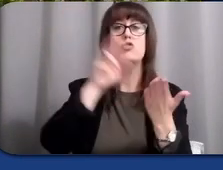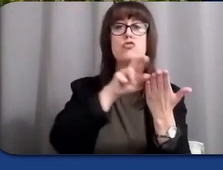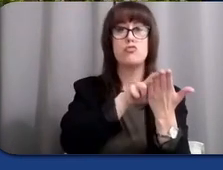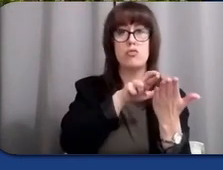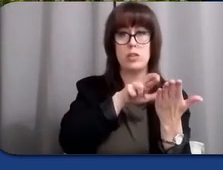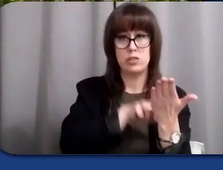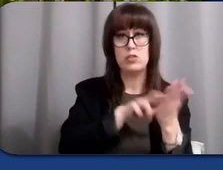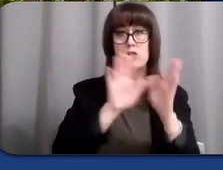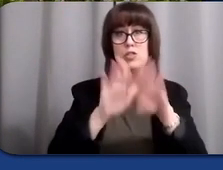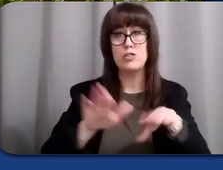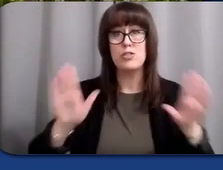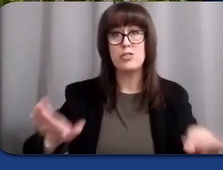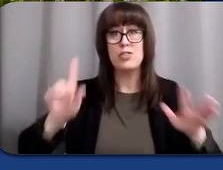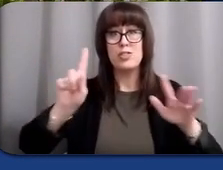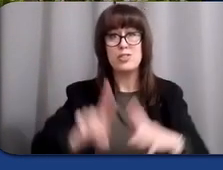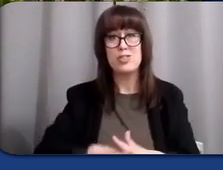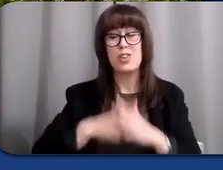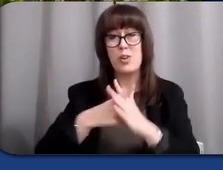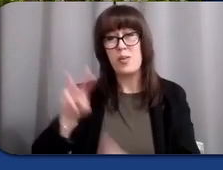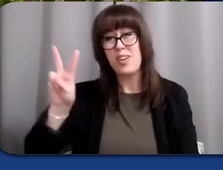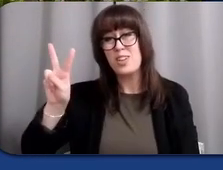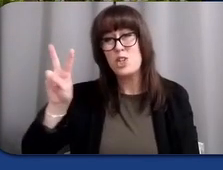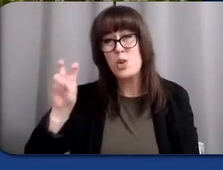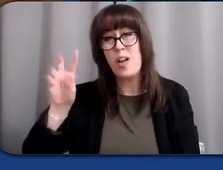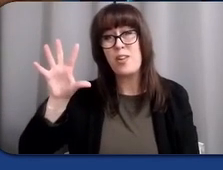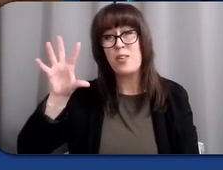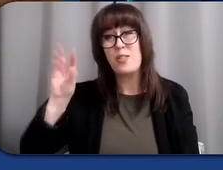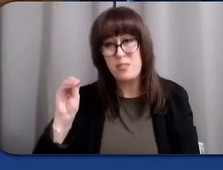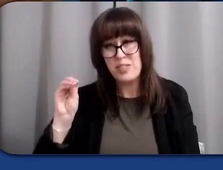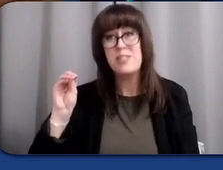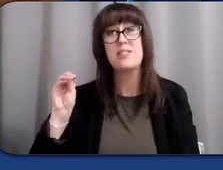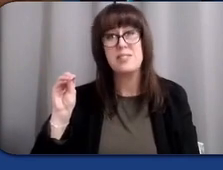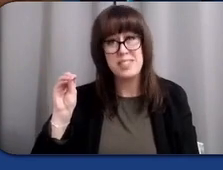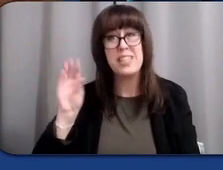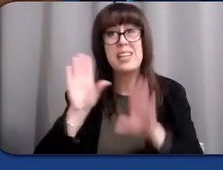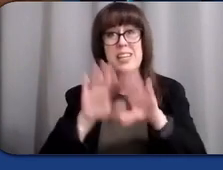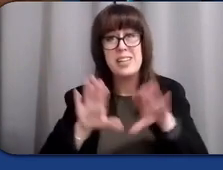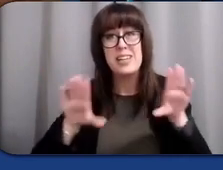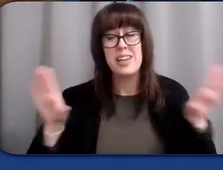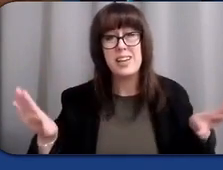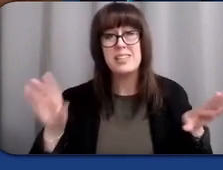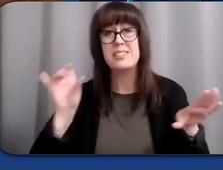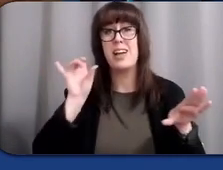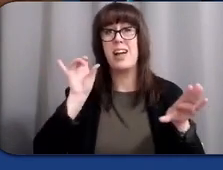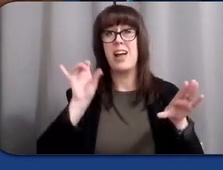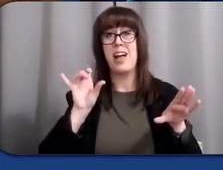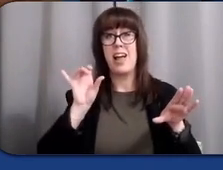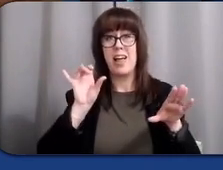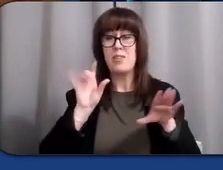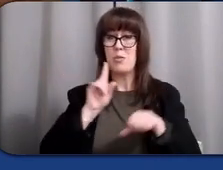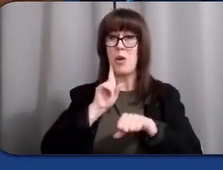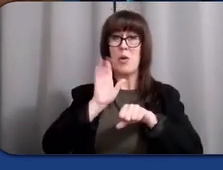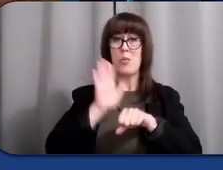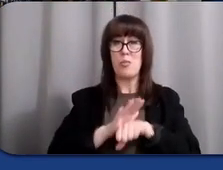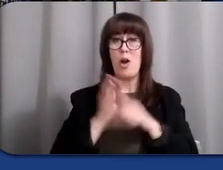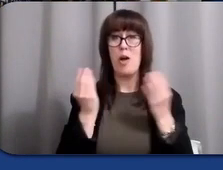with 250 kids. And Promised Land Secondary School was founded.